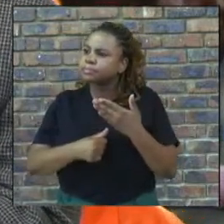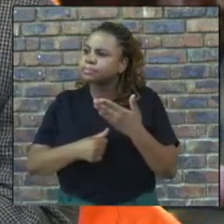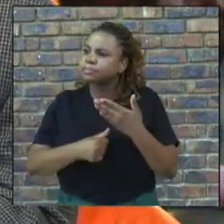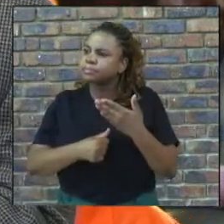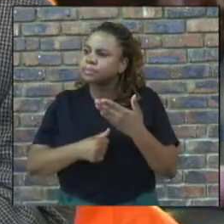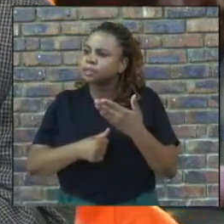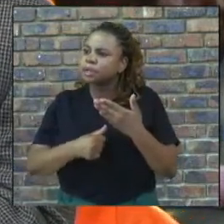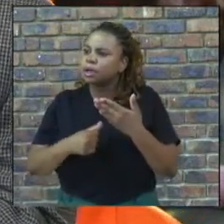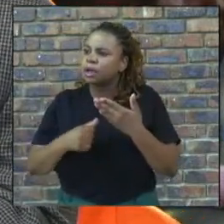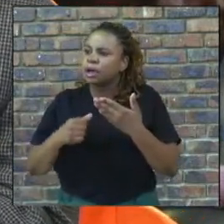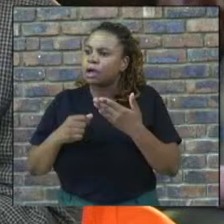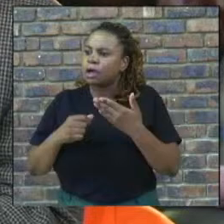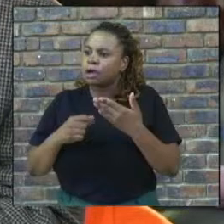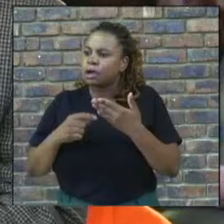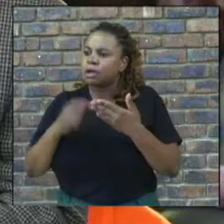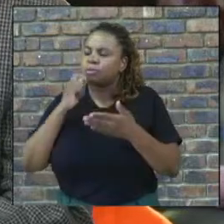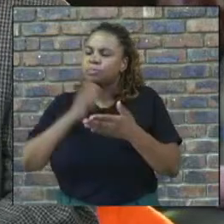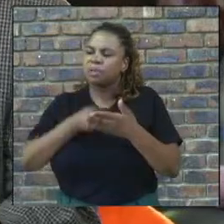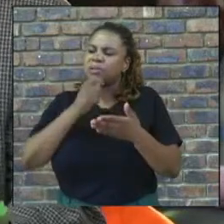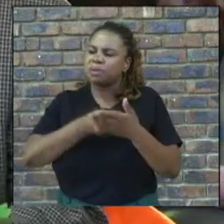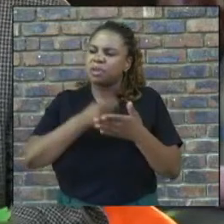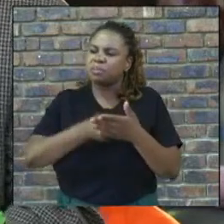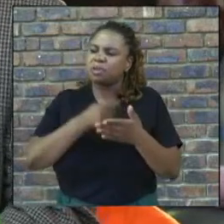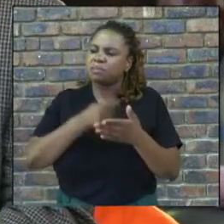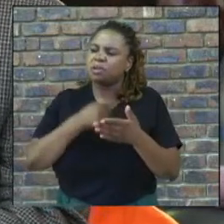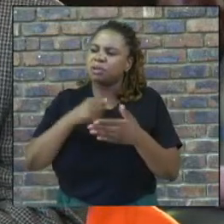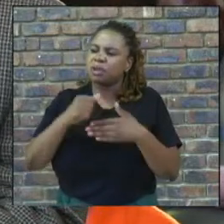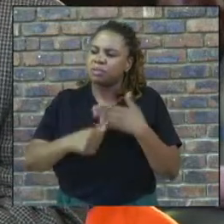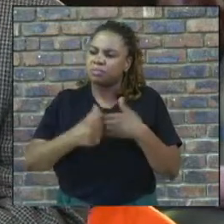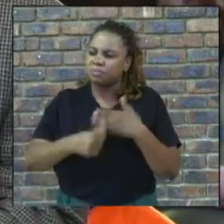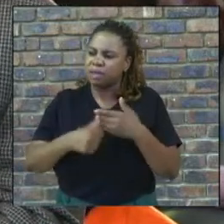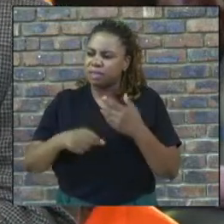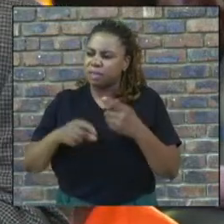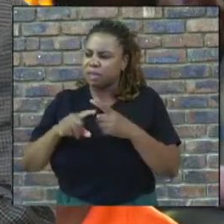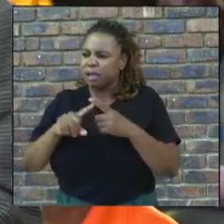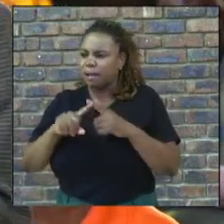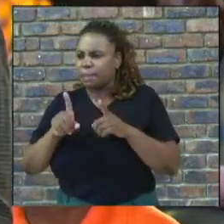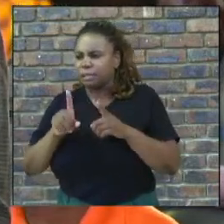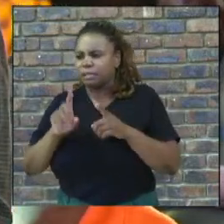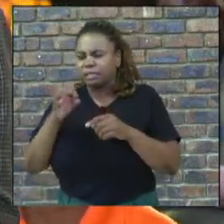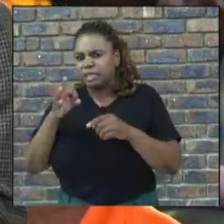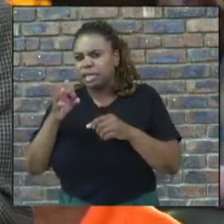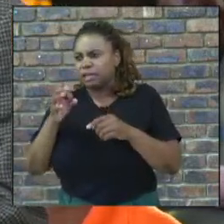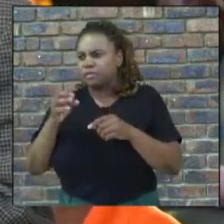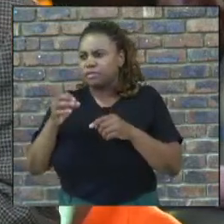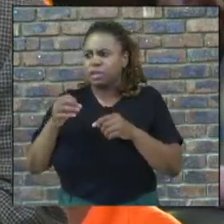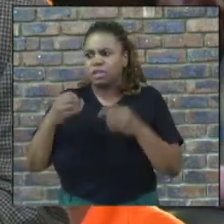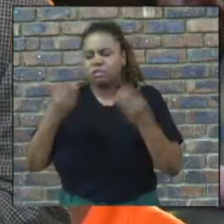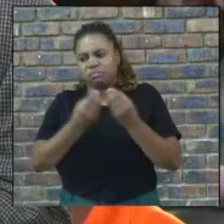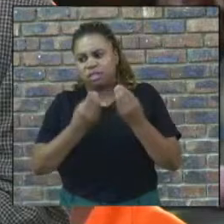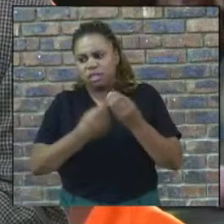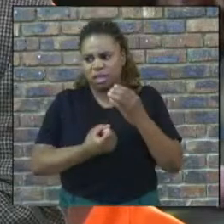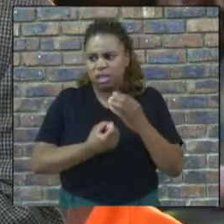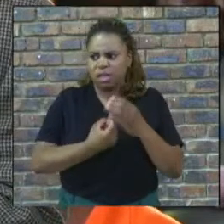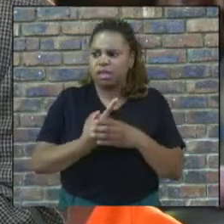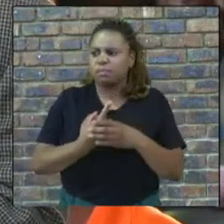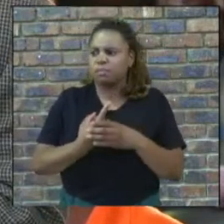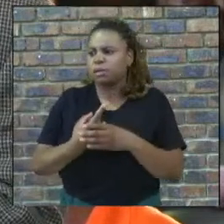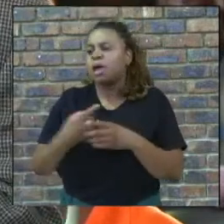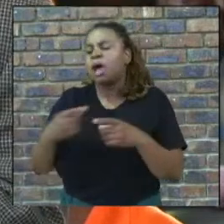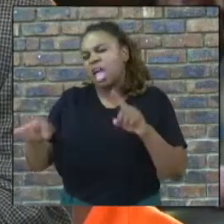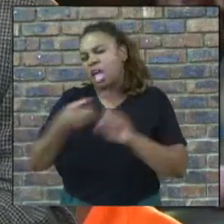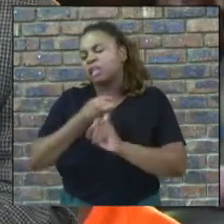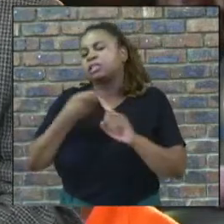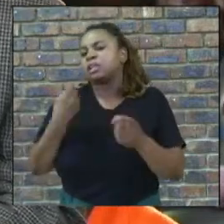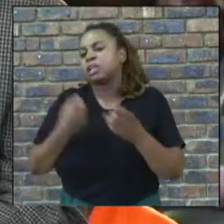E le gore ntse o patala every month, o patale lang, gante ga ba tshwantse re ba o thuse, tshwantse o patale gape. Because immediately tla tlhagelwa ke kotsi, tshwantse ke